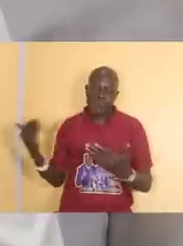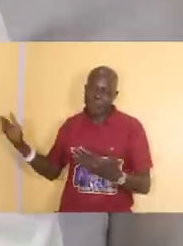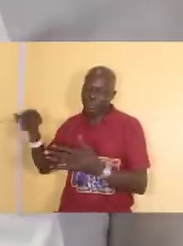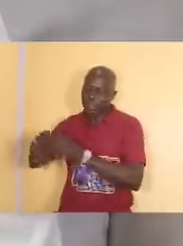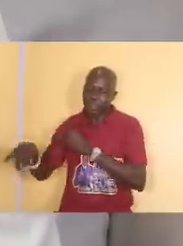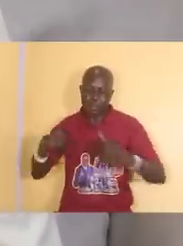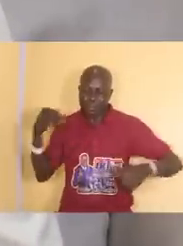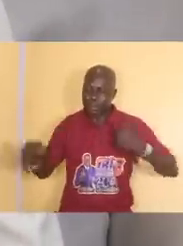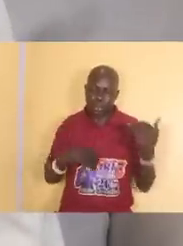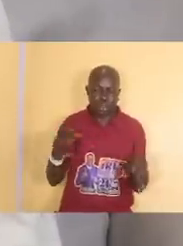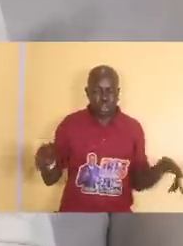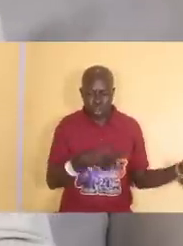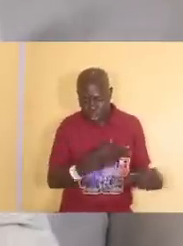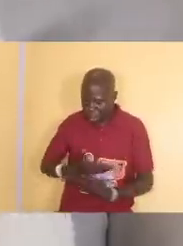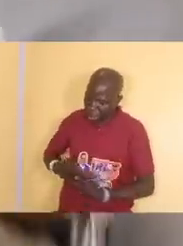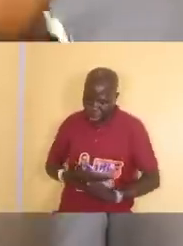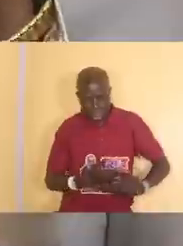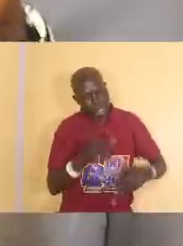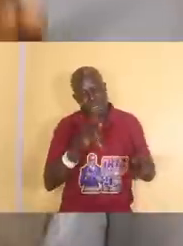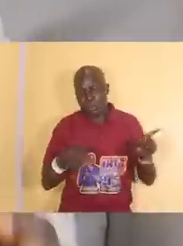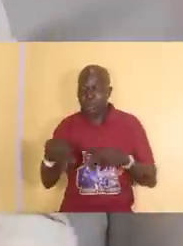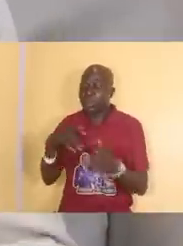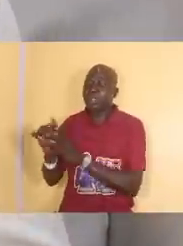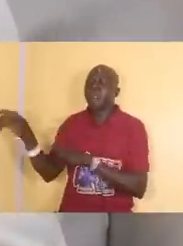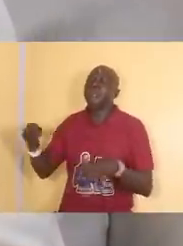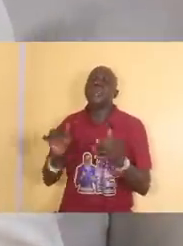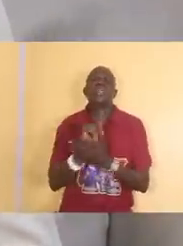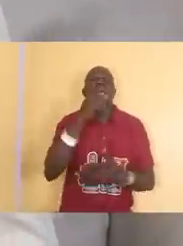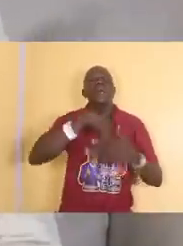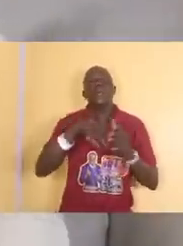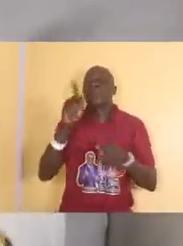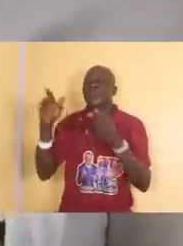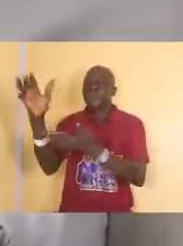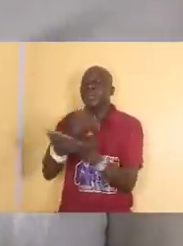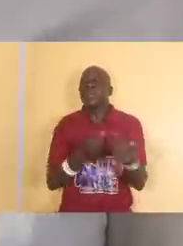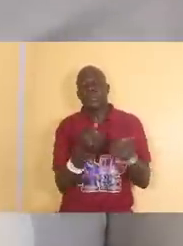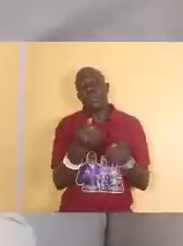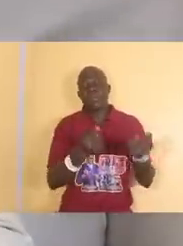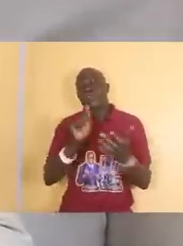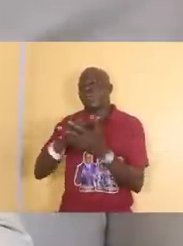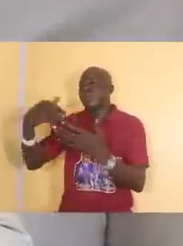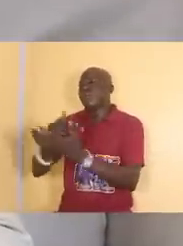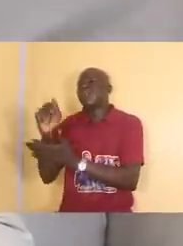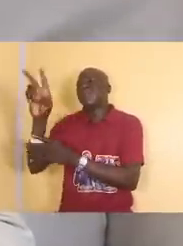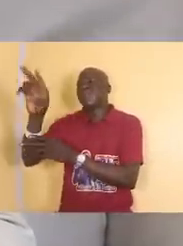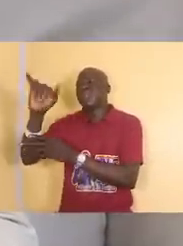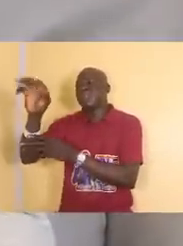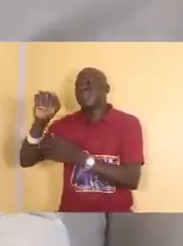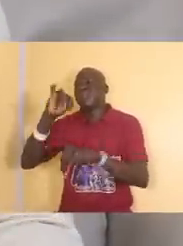the king that made the bad law to good law, most gracious God, emperor